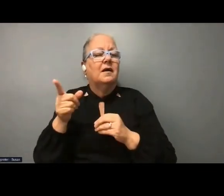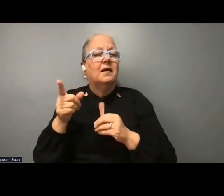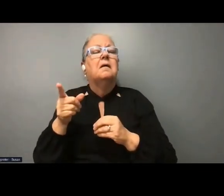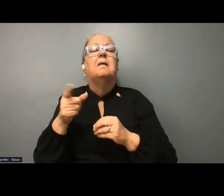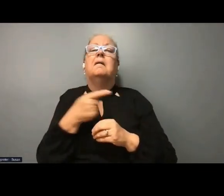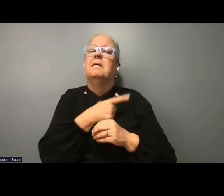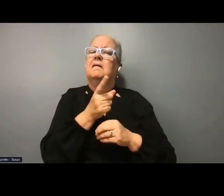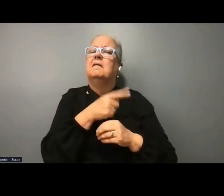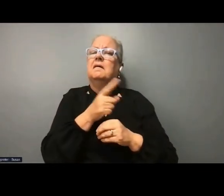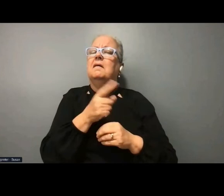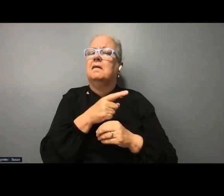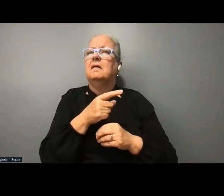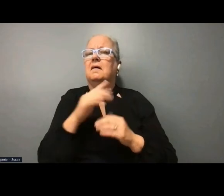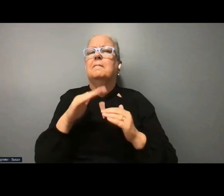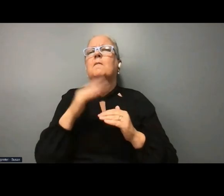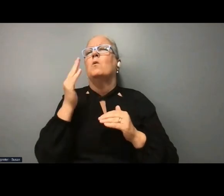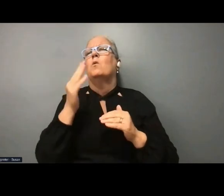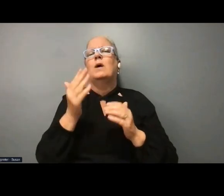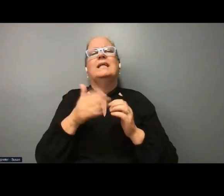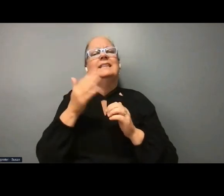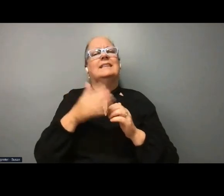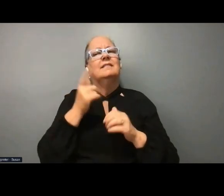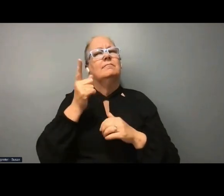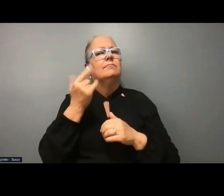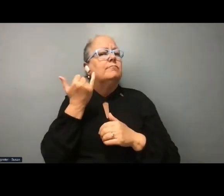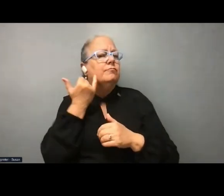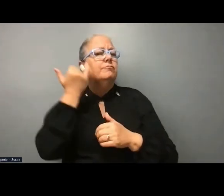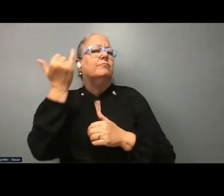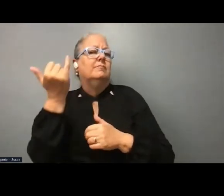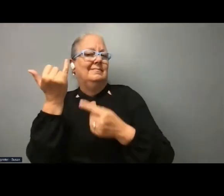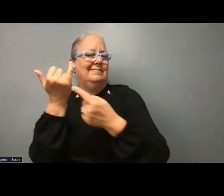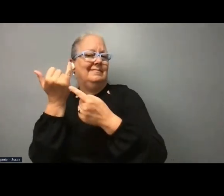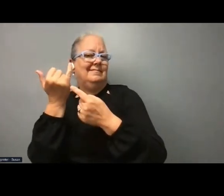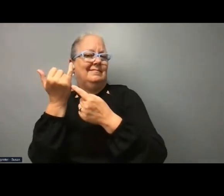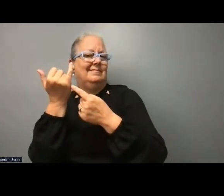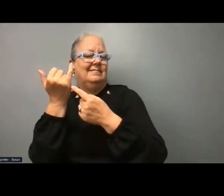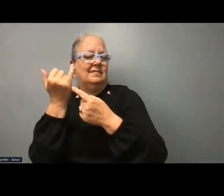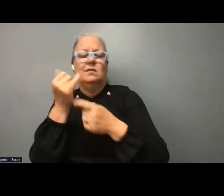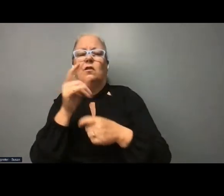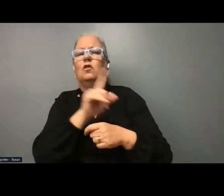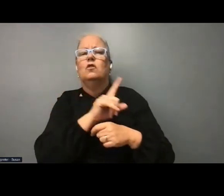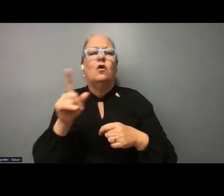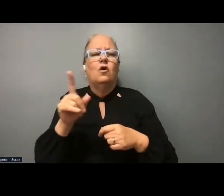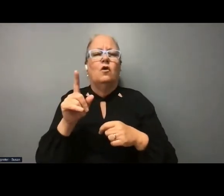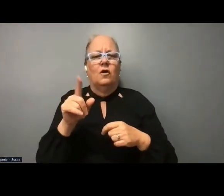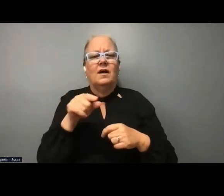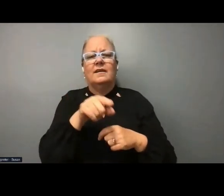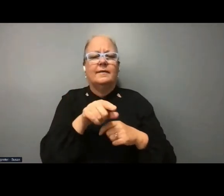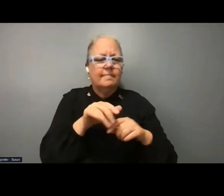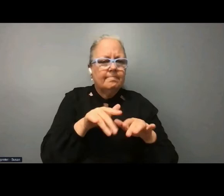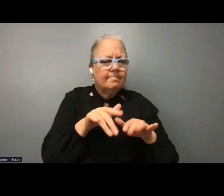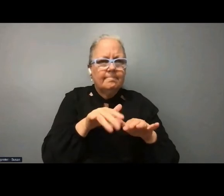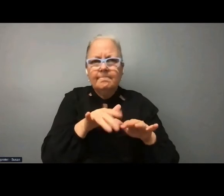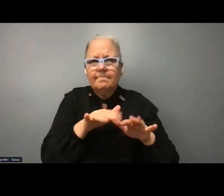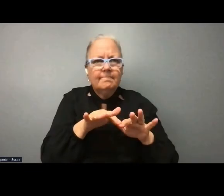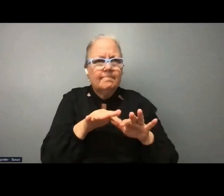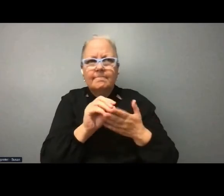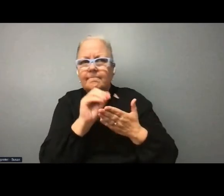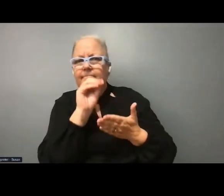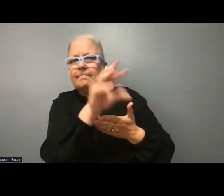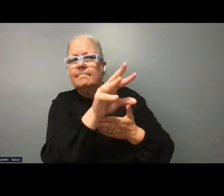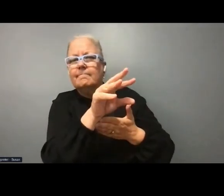their concerns through the phones rather than the complaint boxes. I will say